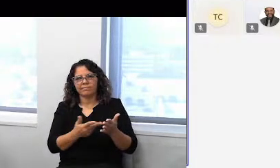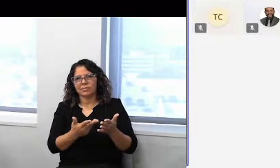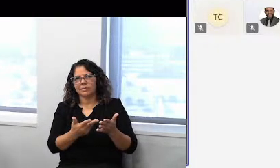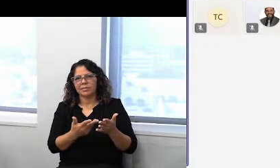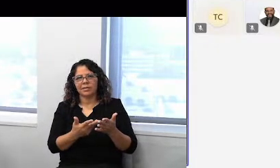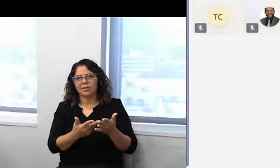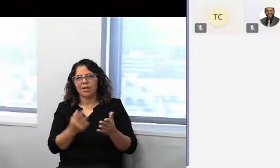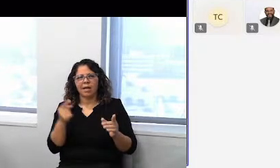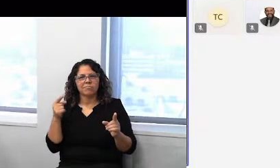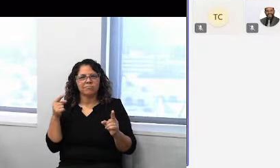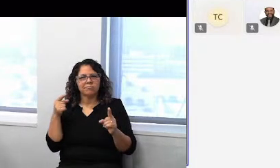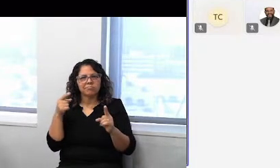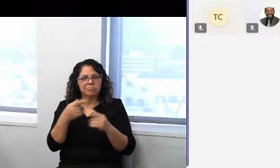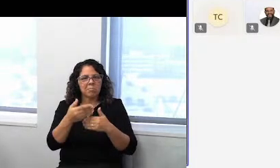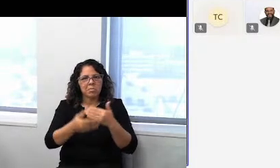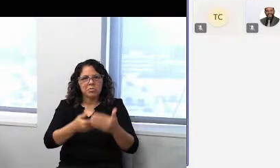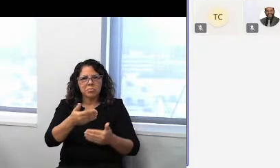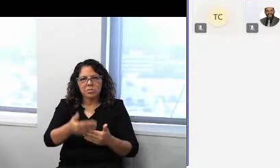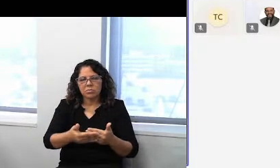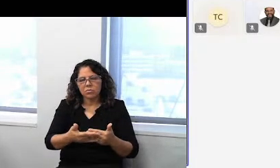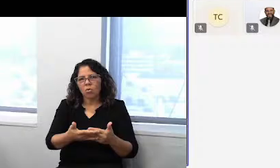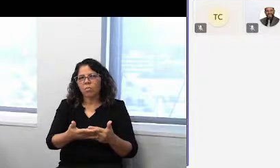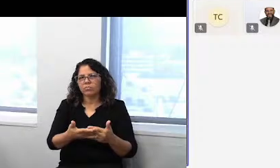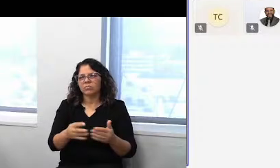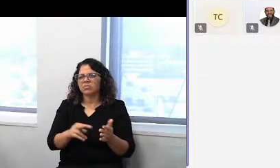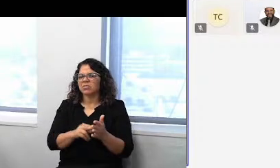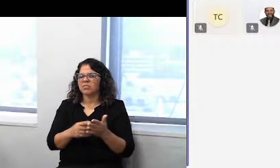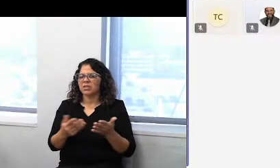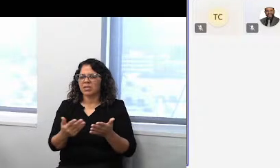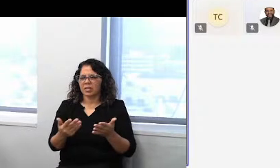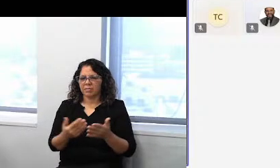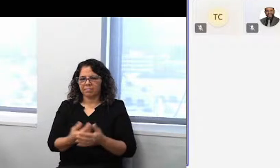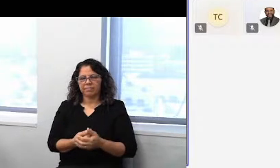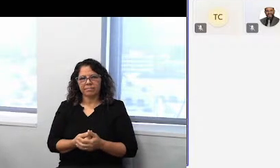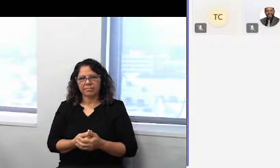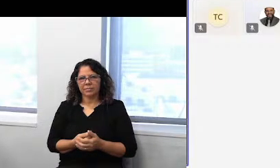standard. Secondly, I don't want the witness to speculate. I want him strictly to use his